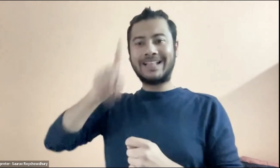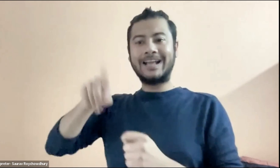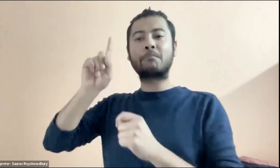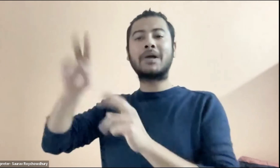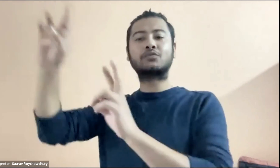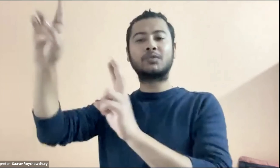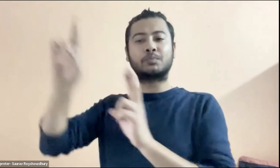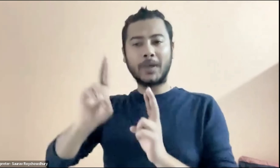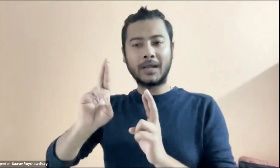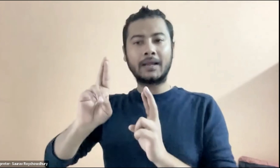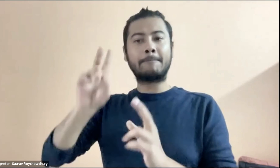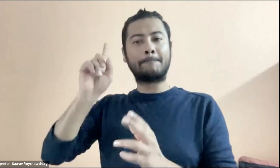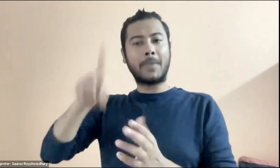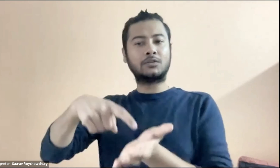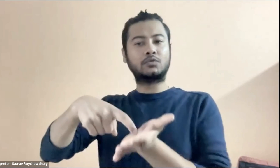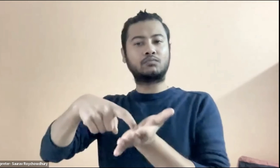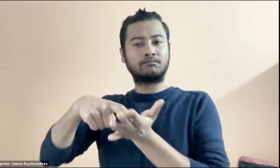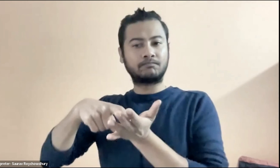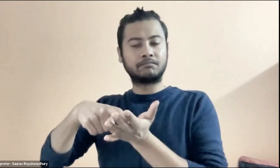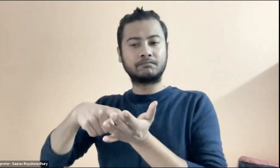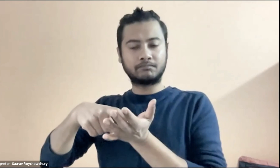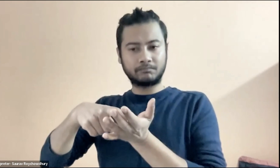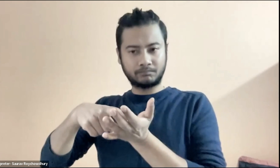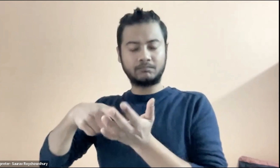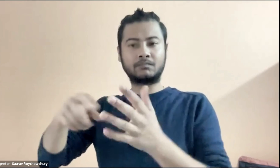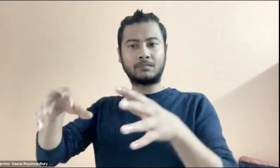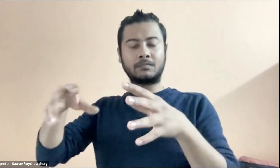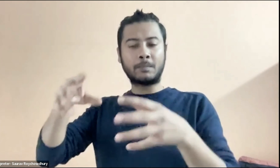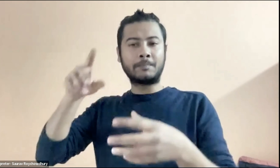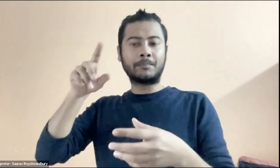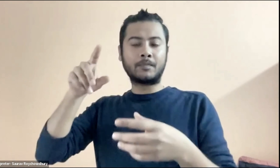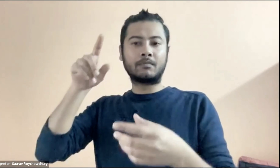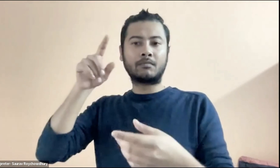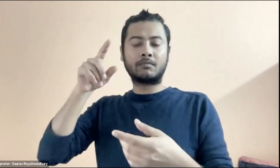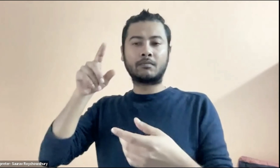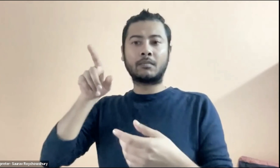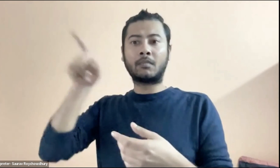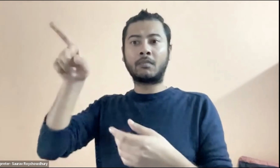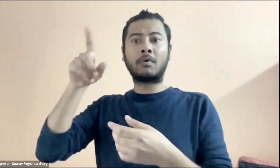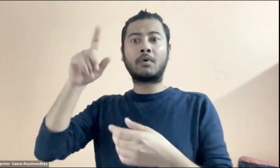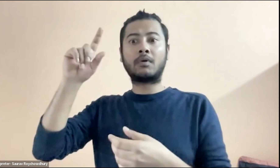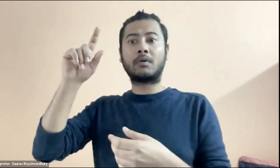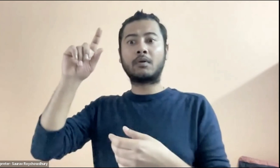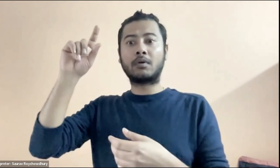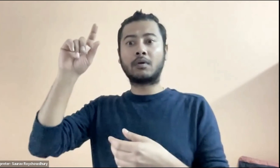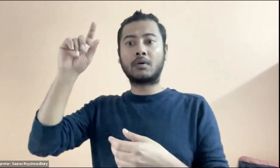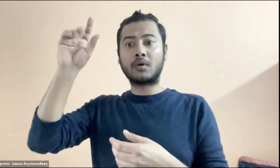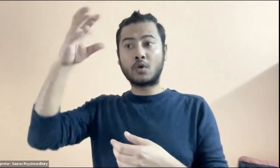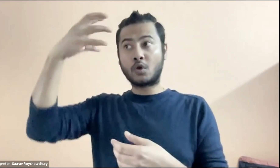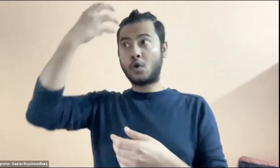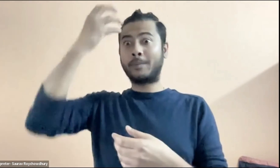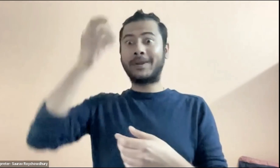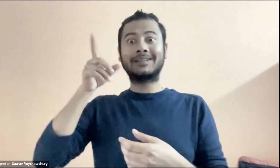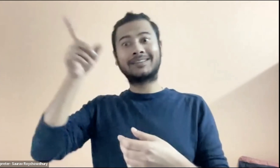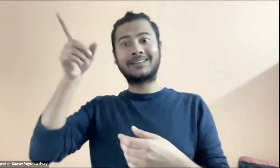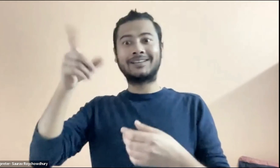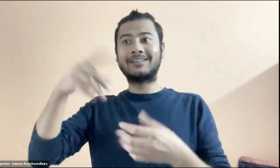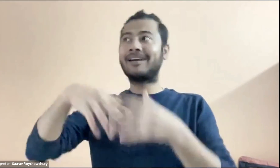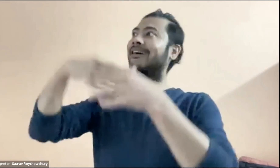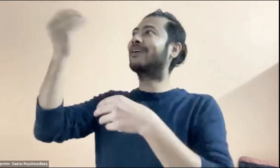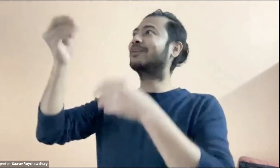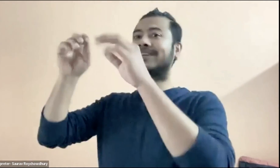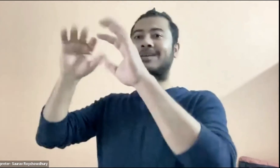government, the leaders, not just go and give promises or sign the declaration and come back,